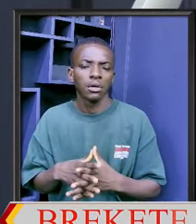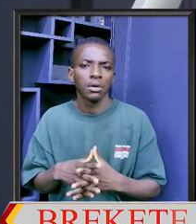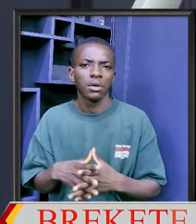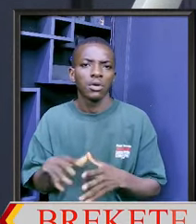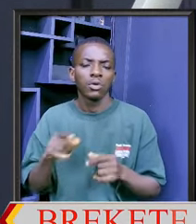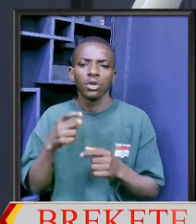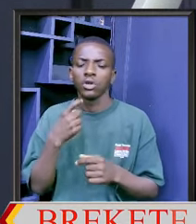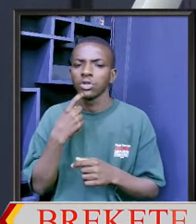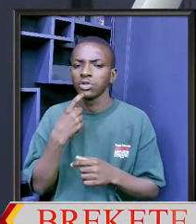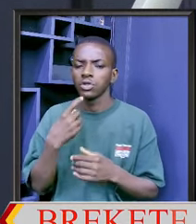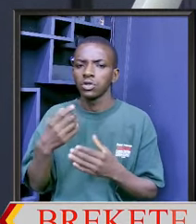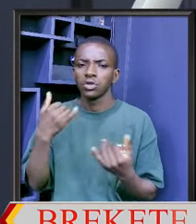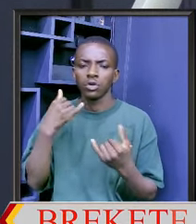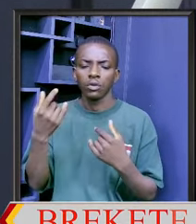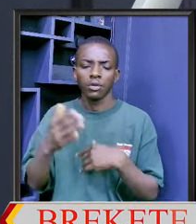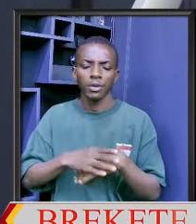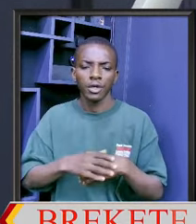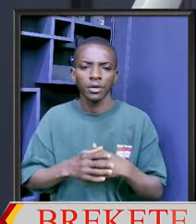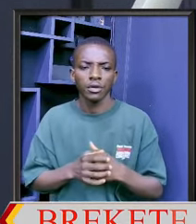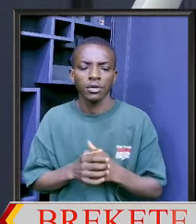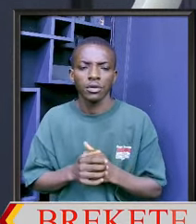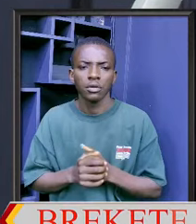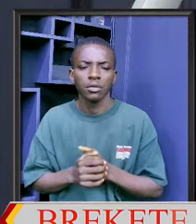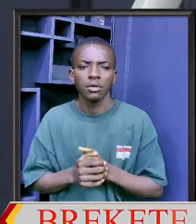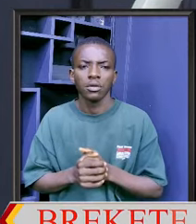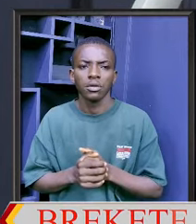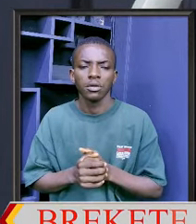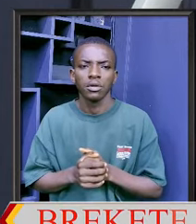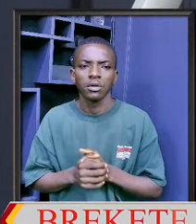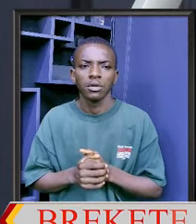My dear, when you are serious, you call me back.